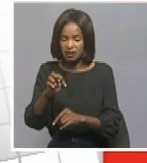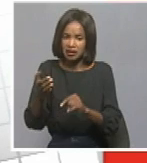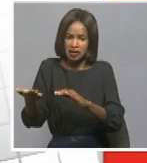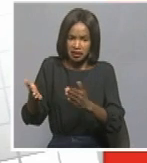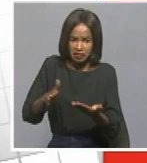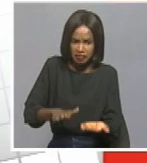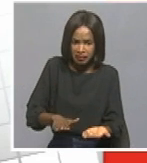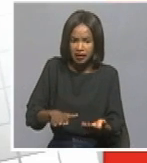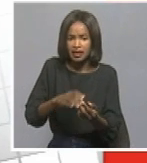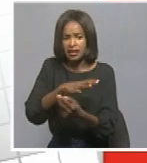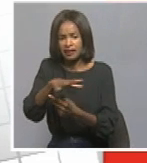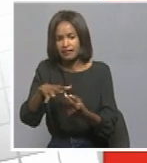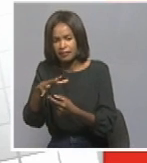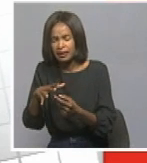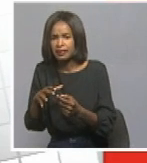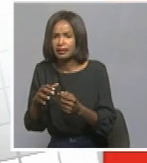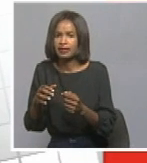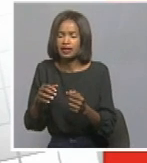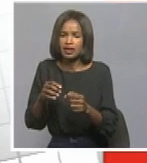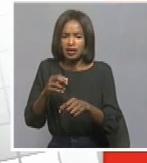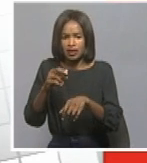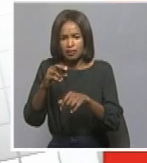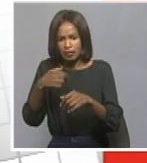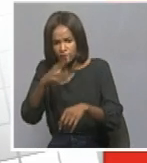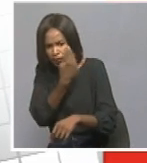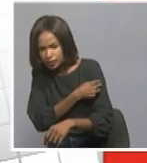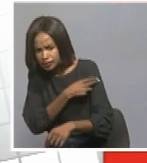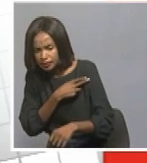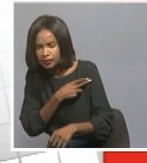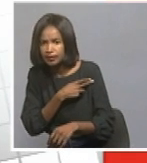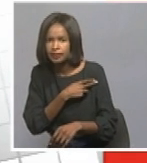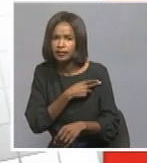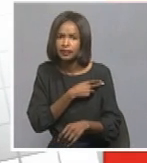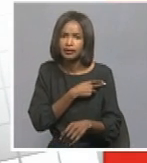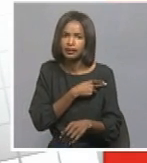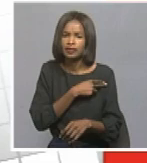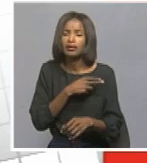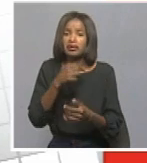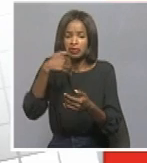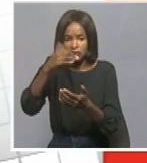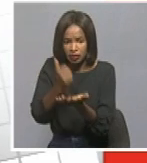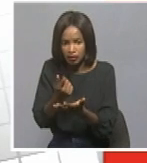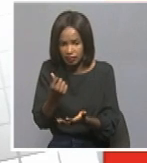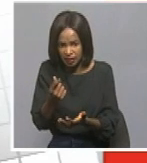funerals of close family members, medical care, and accessing banking services.